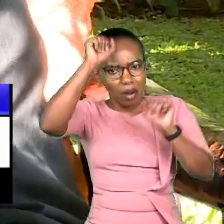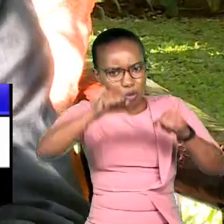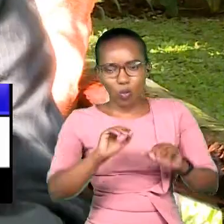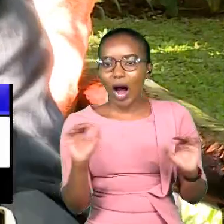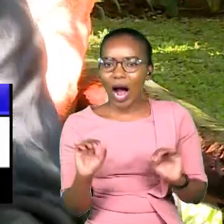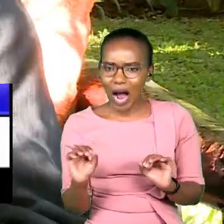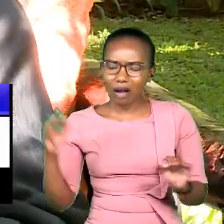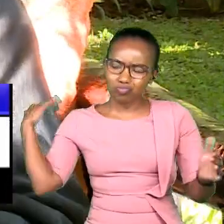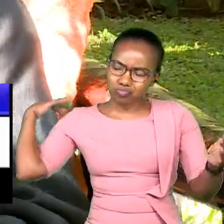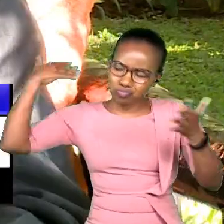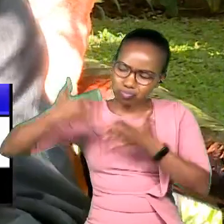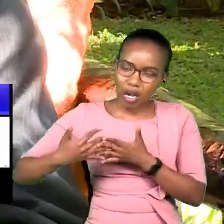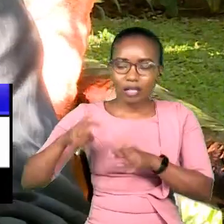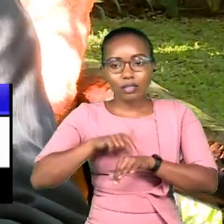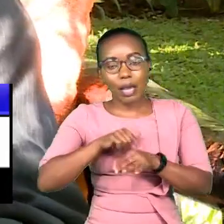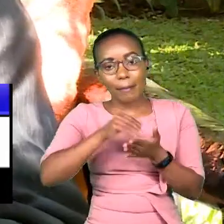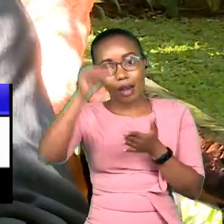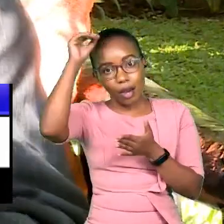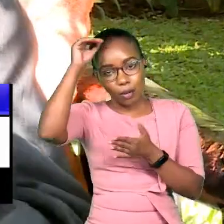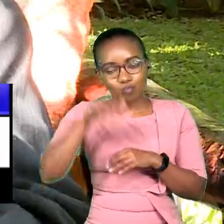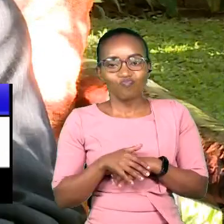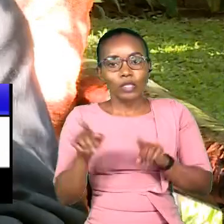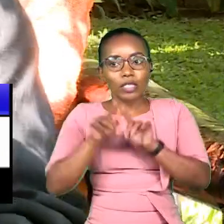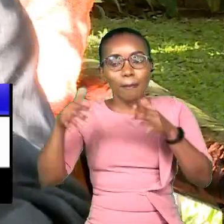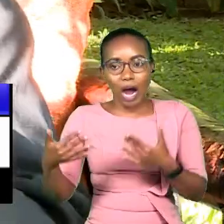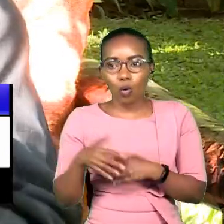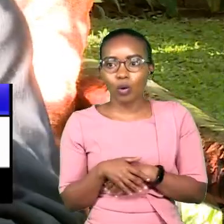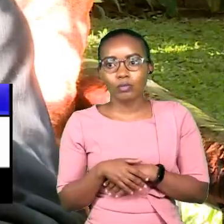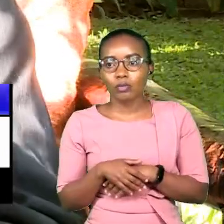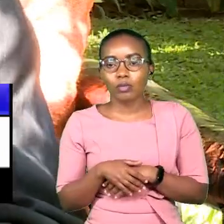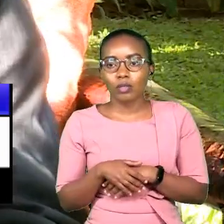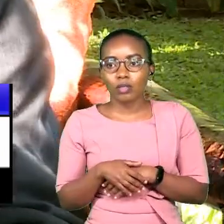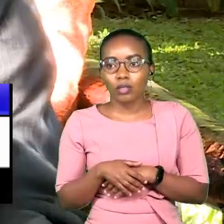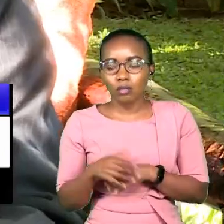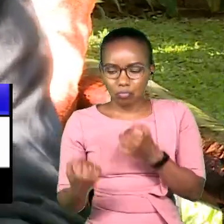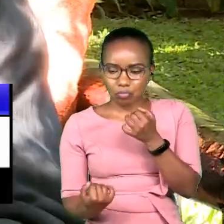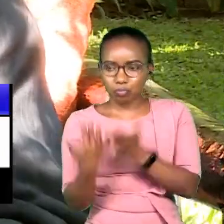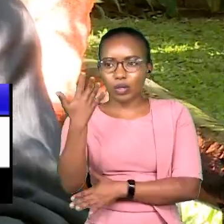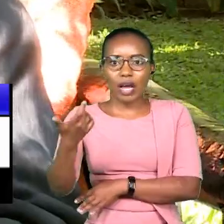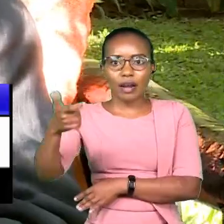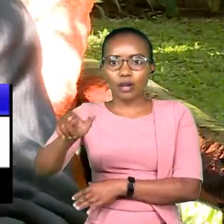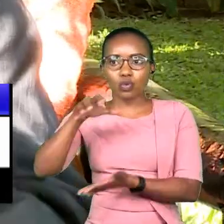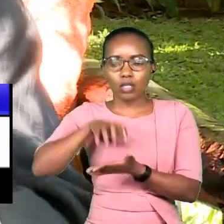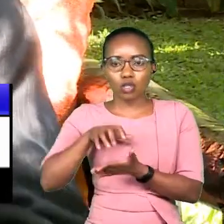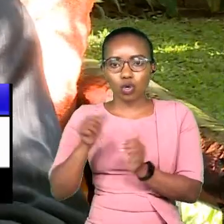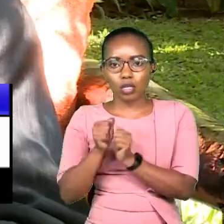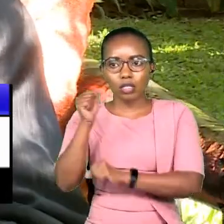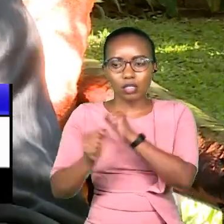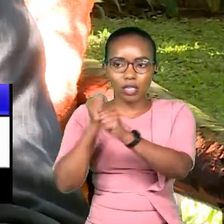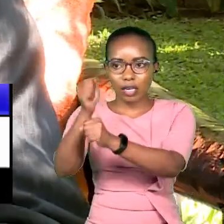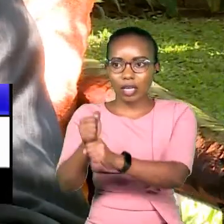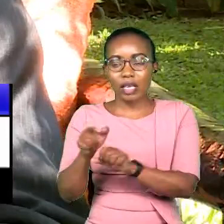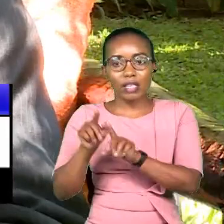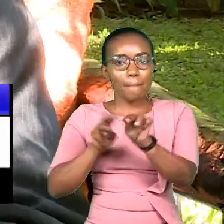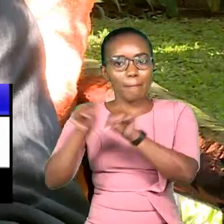years. And how is it that I was able to set up a radio station and run it for 10 years as a dreamer and